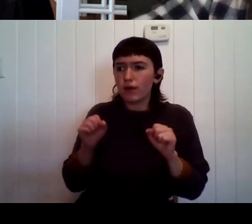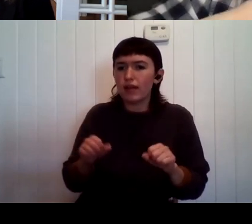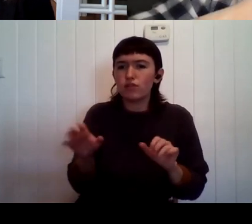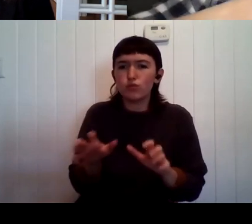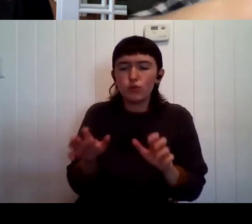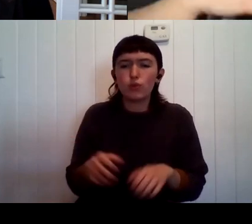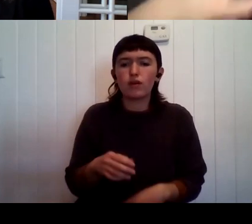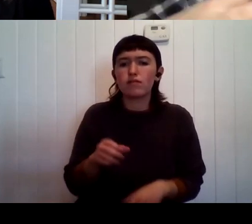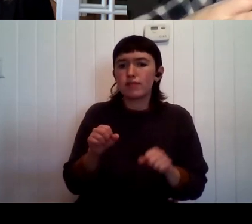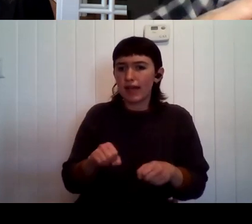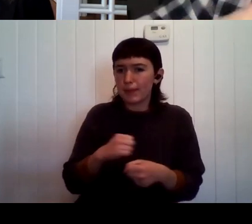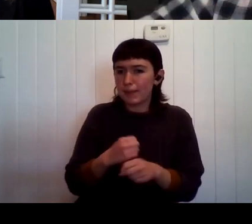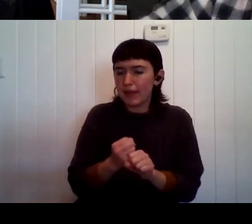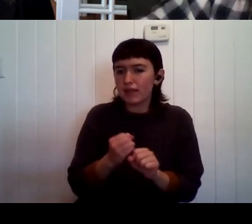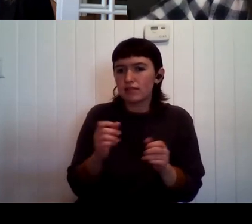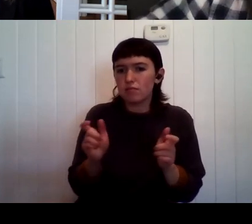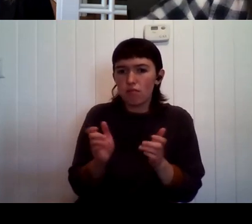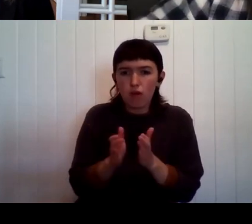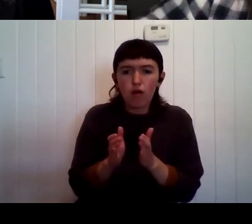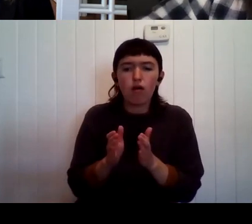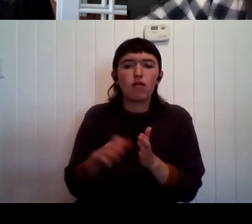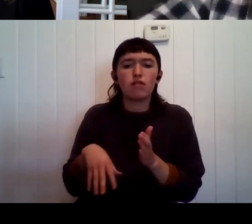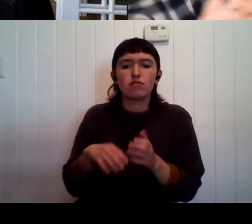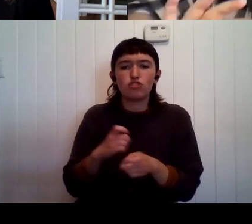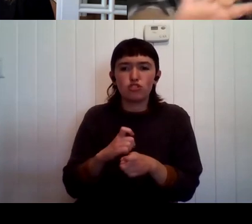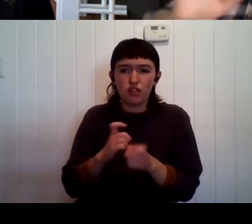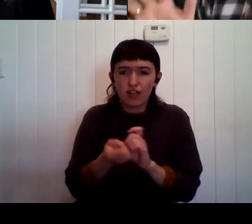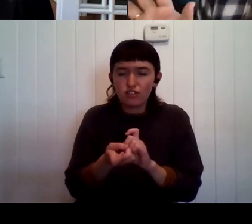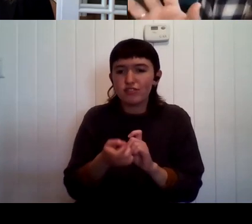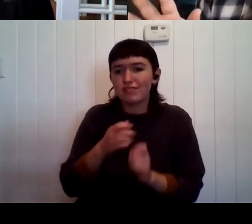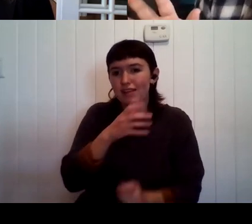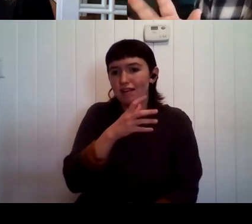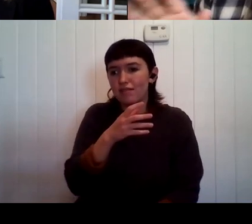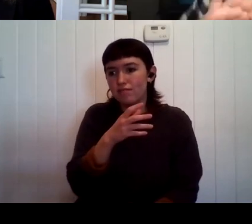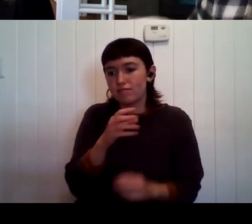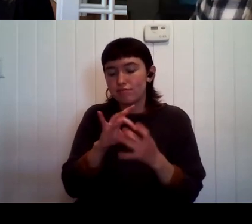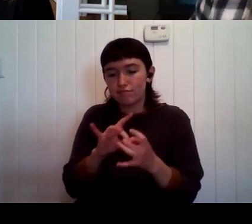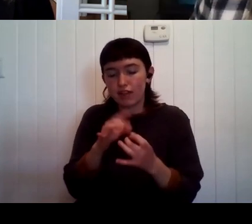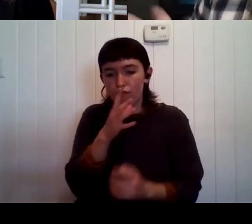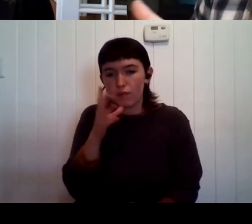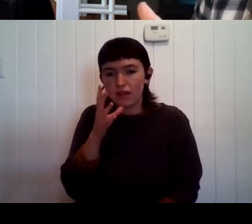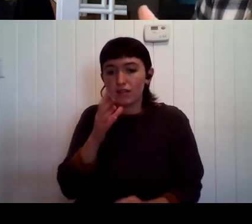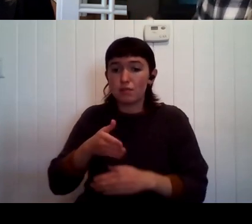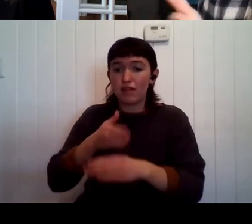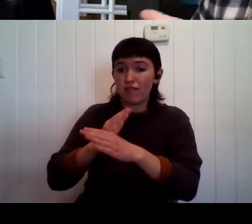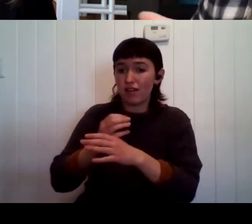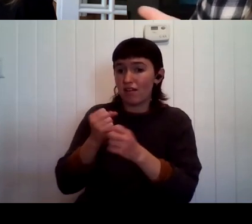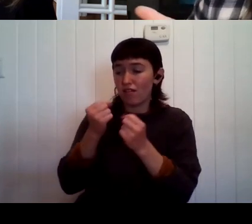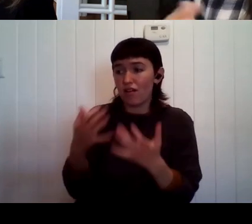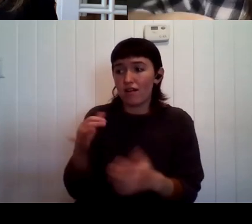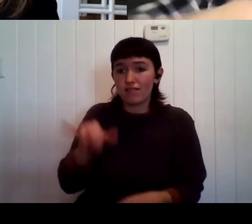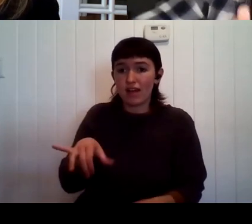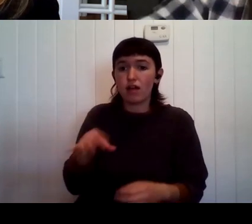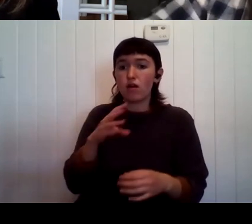we can make agriculturally to really prevent a lot of that runoff from happening that really